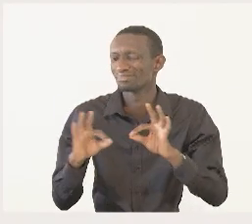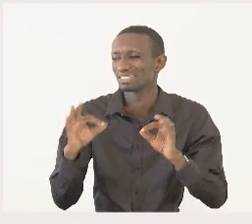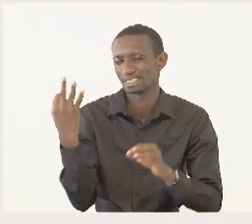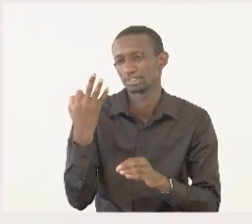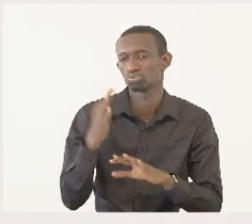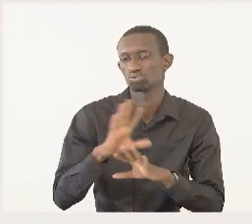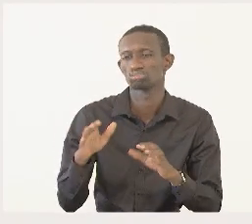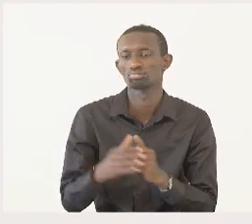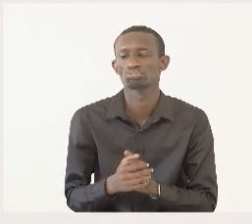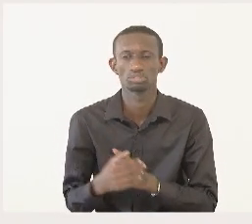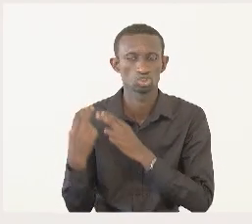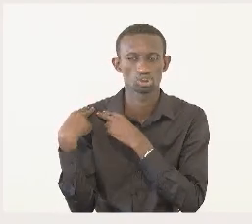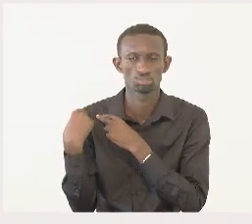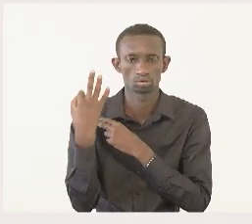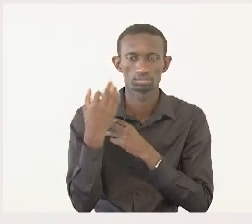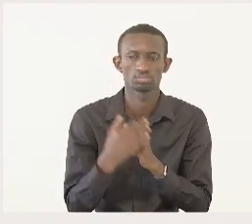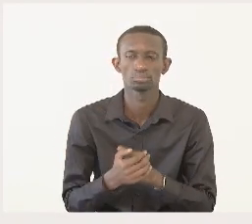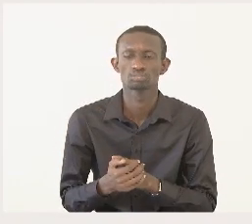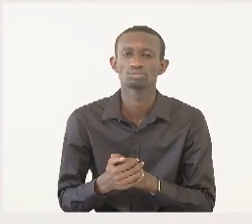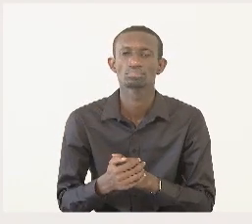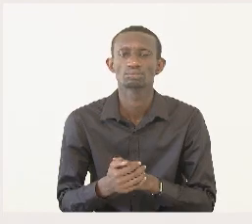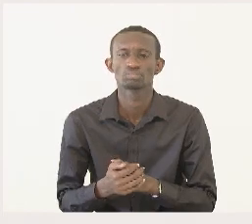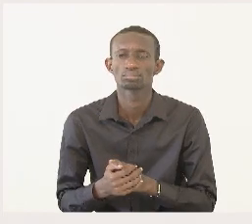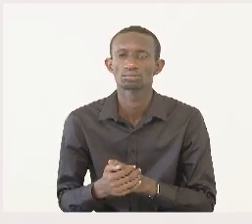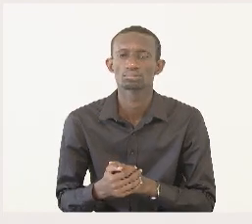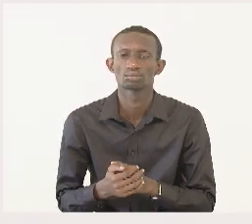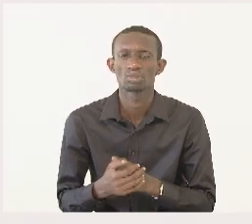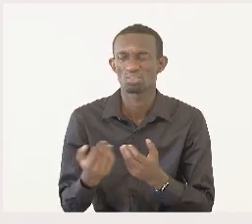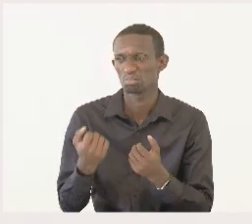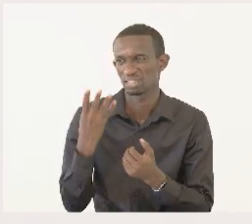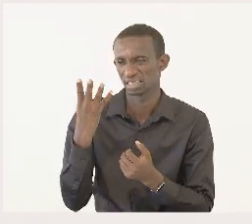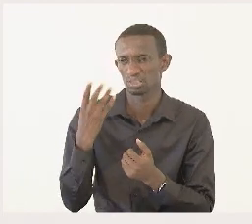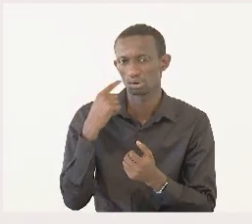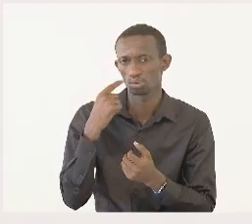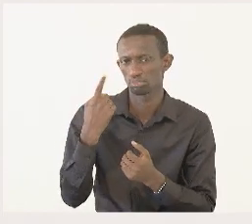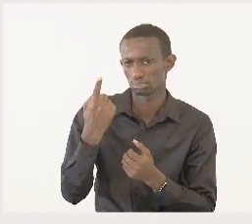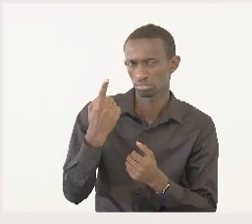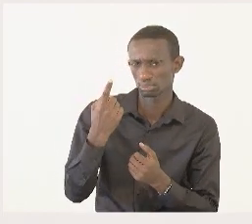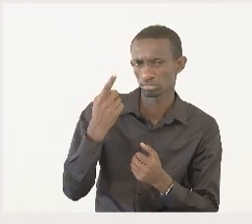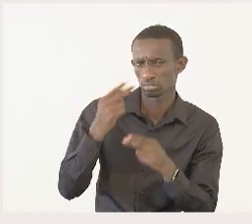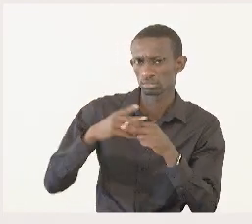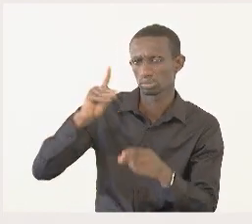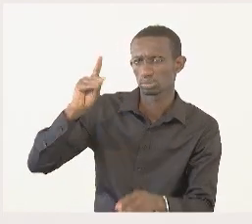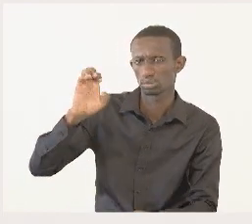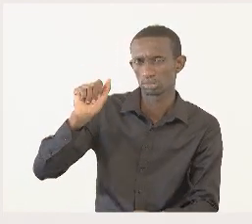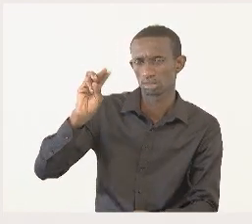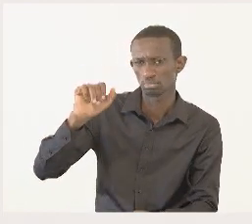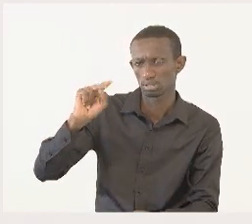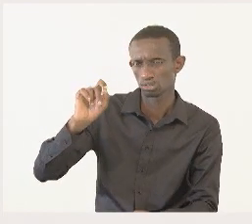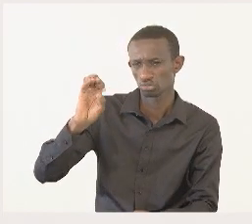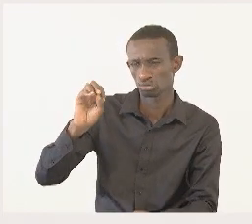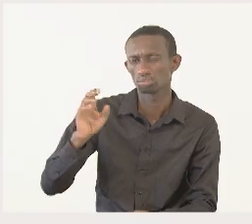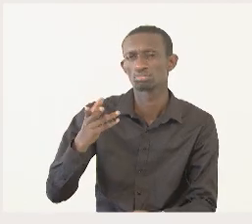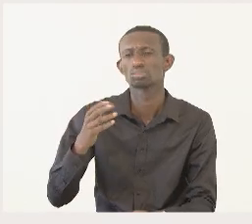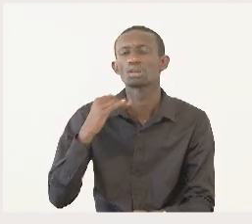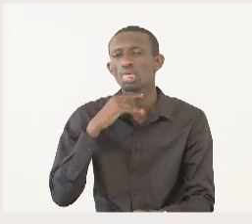through, that is, we have almost like 4. I said number 1 is the deamination, where excessive